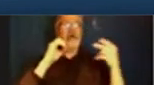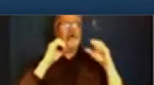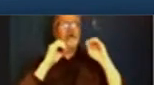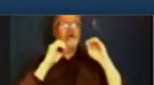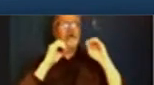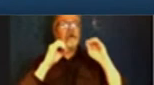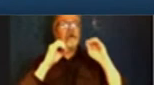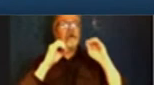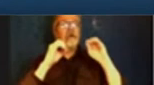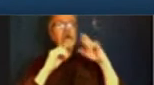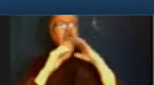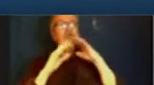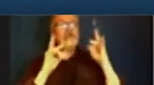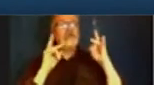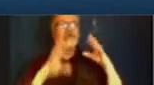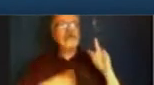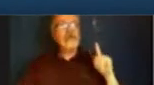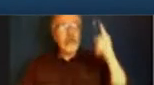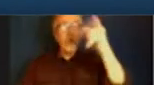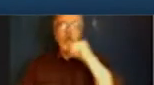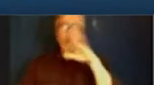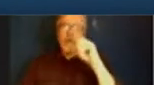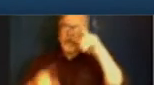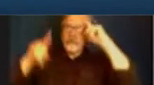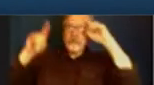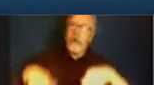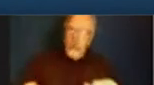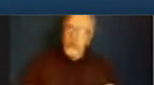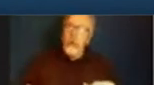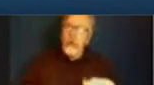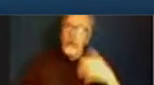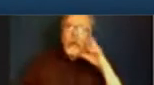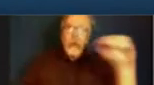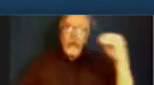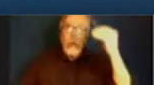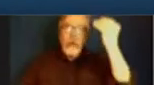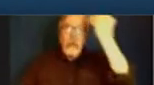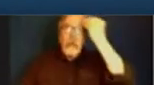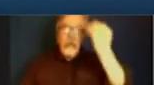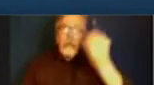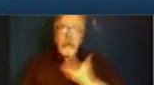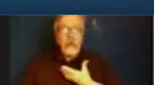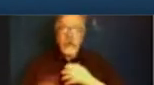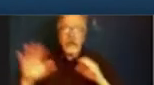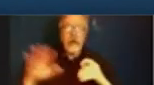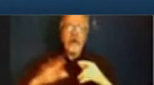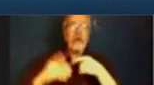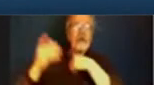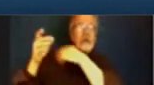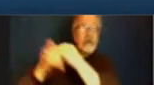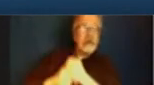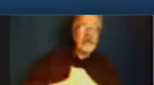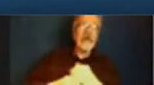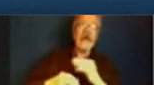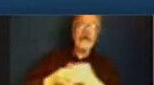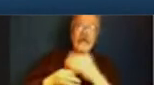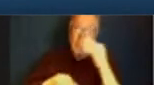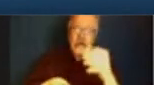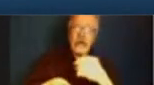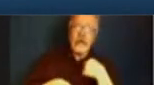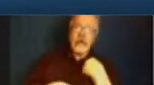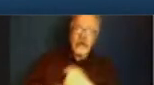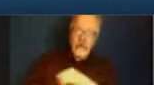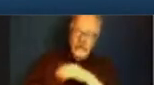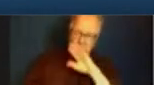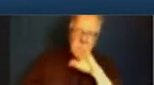some service delivery and we have some frustration in our lives. I think all of us, in some sense, will have a taste of that, but we're just going to